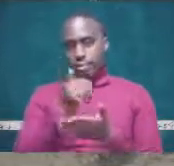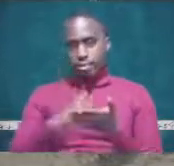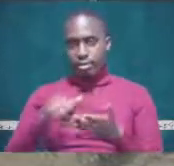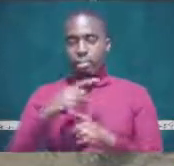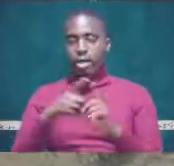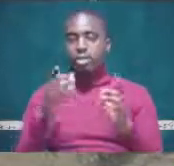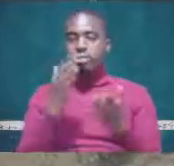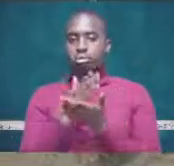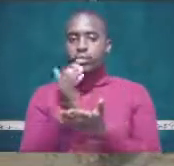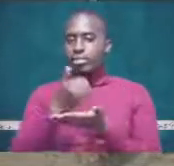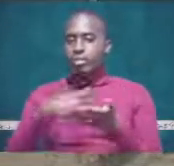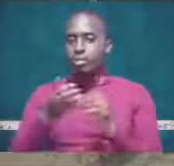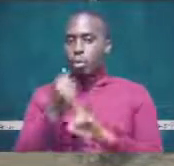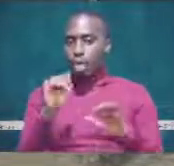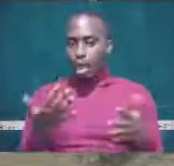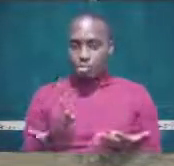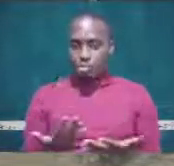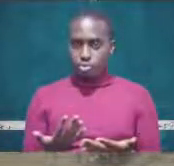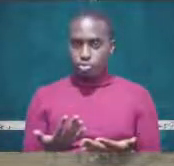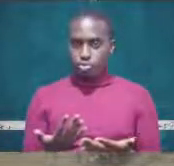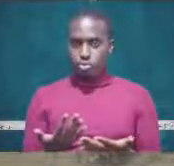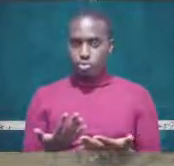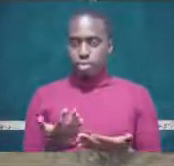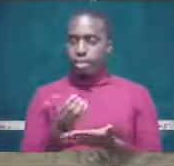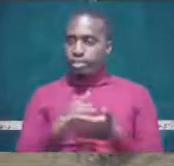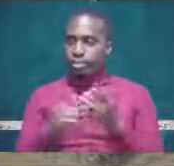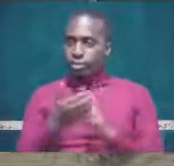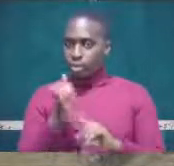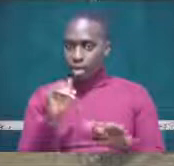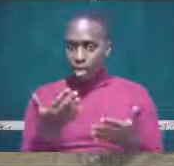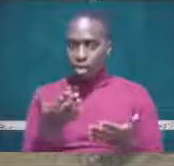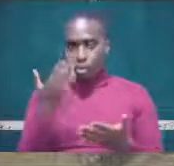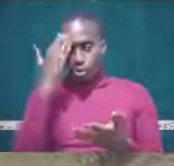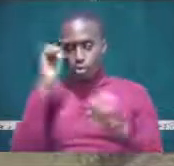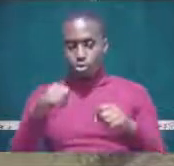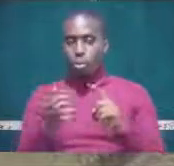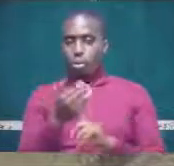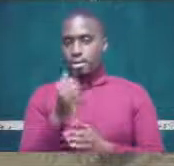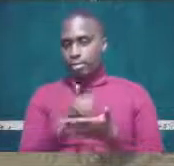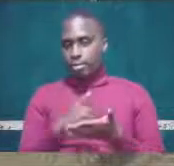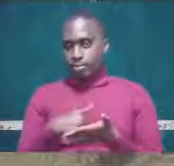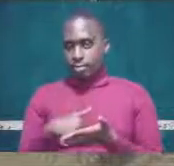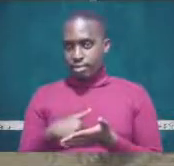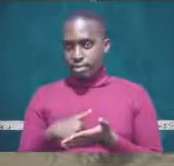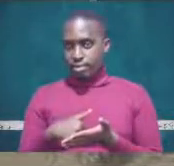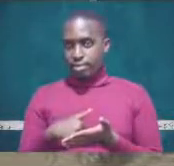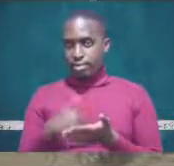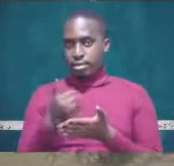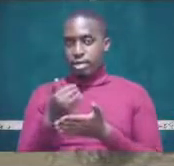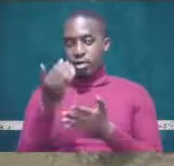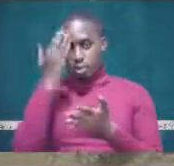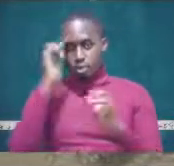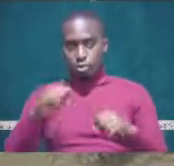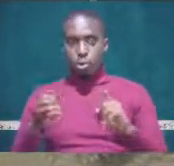of money that was saved? How do we get the amount of money that was saved? To get saving, to get the amount of money that